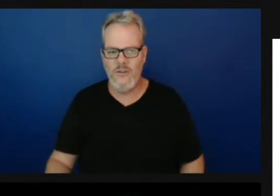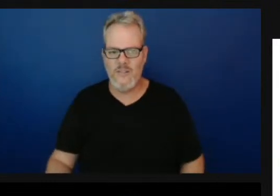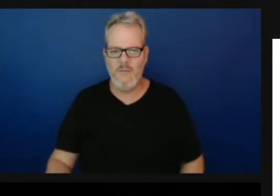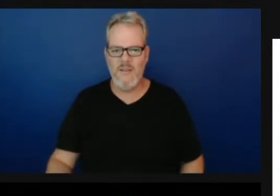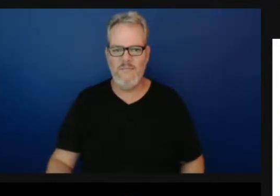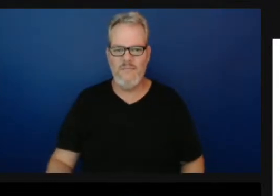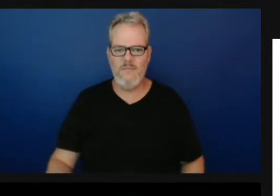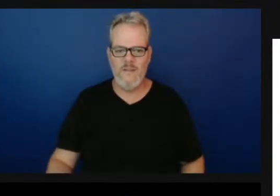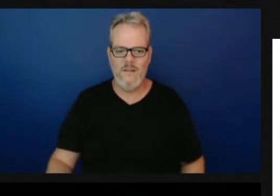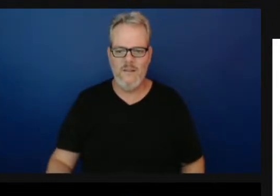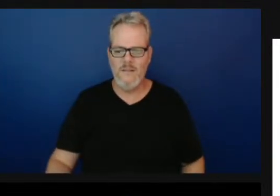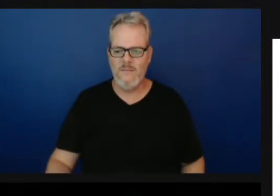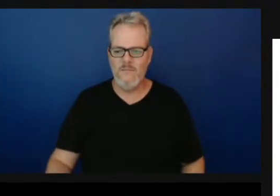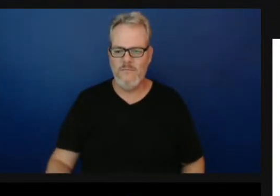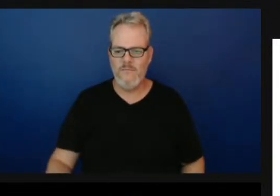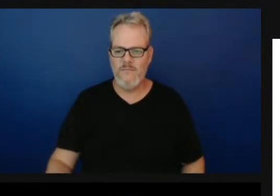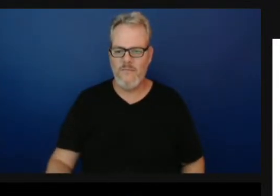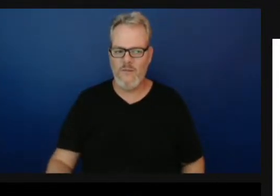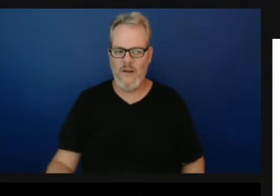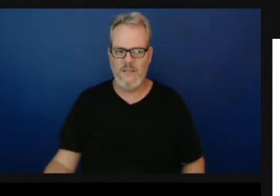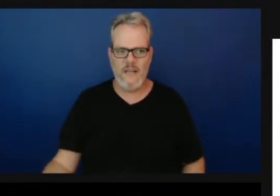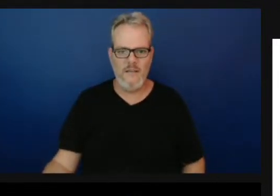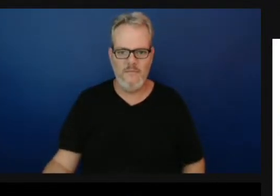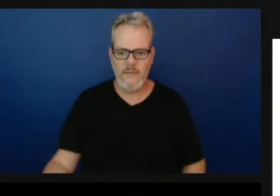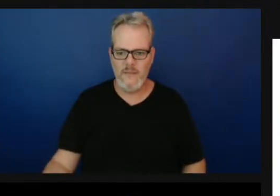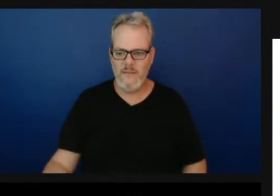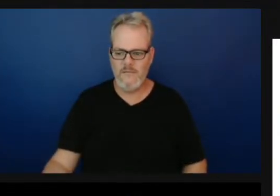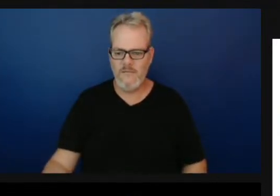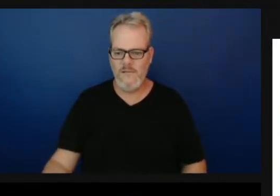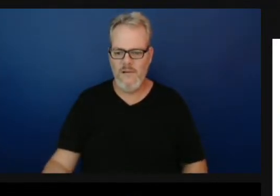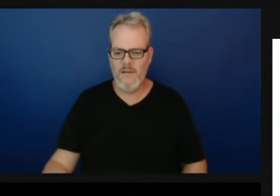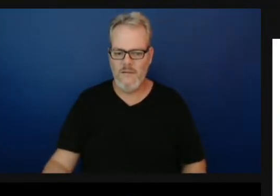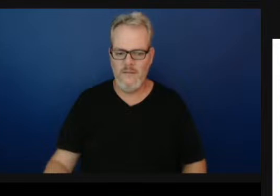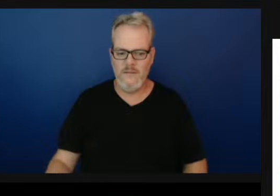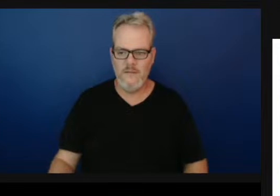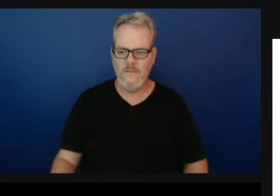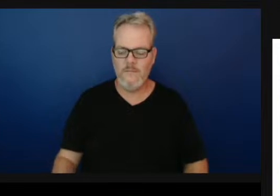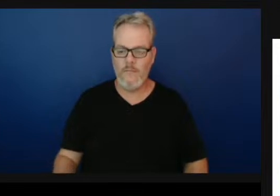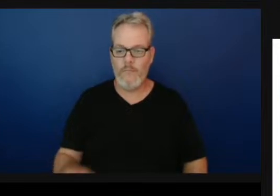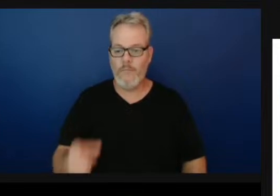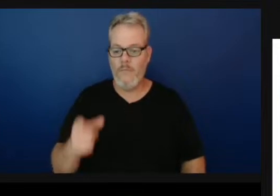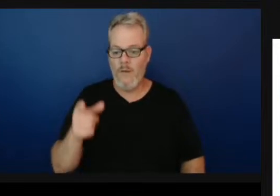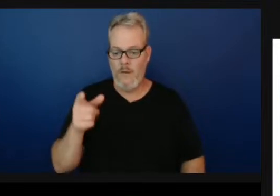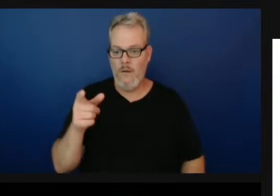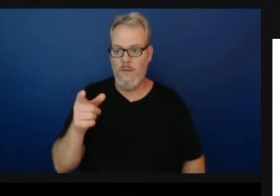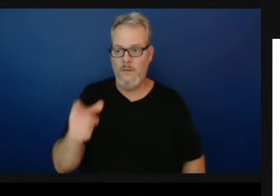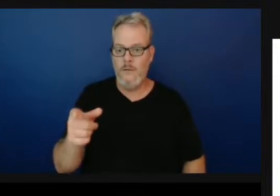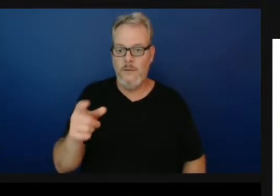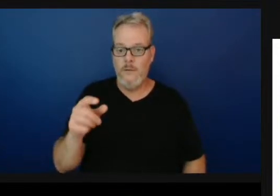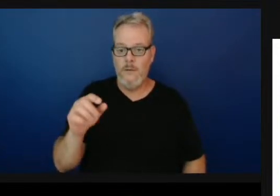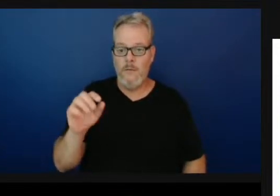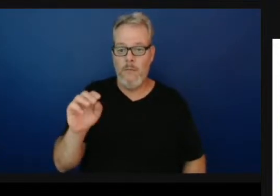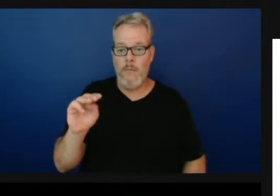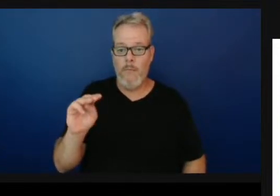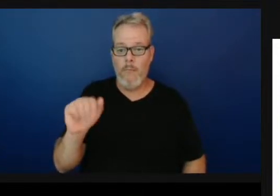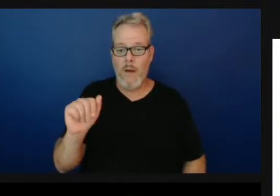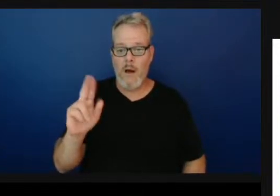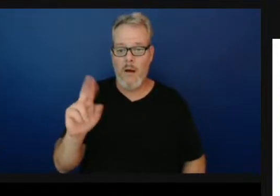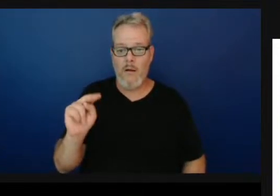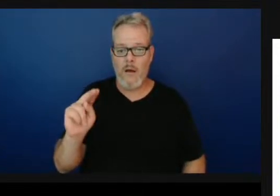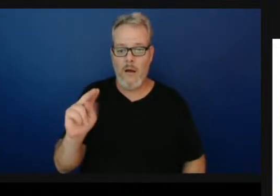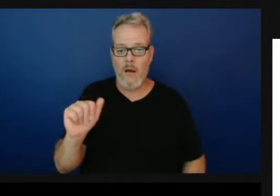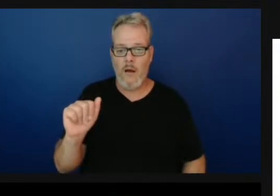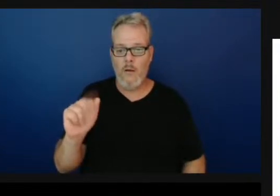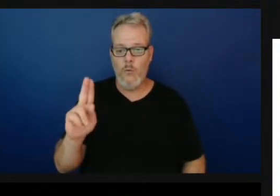the area showing the most movement right now. Looking at the other direction from Maunaulu, looking up the upper east rift towards